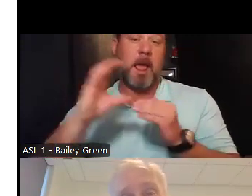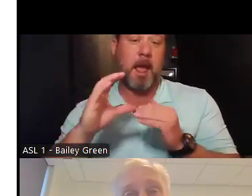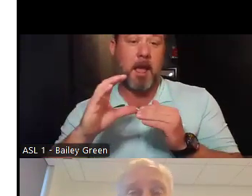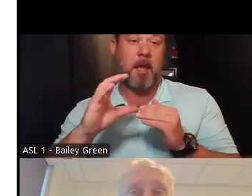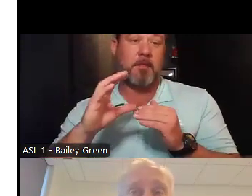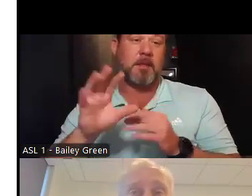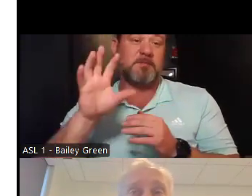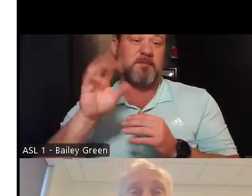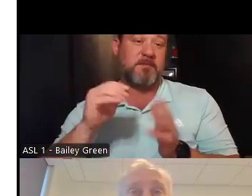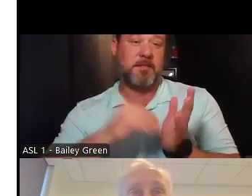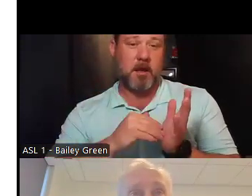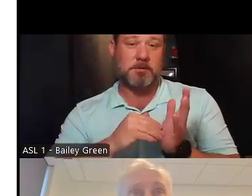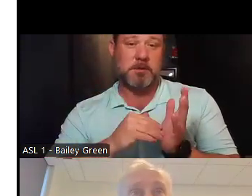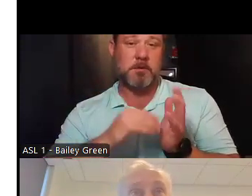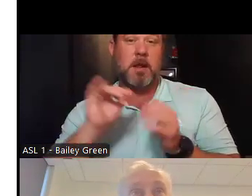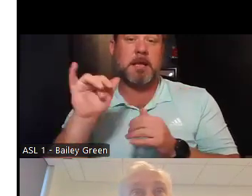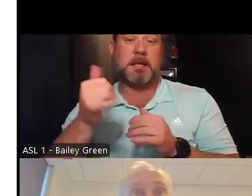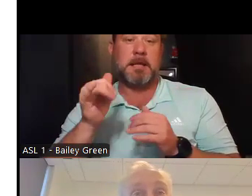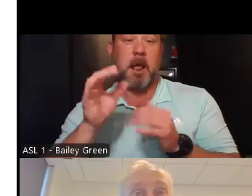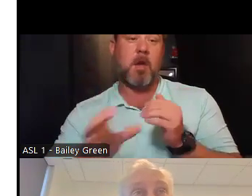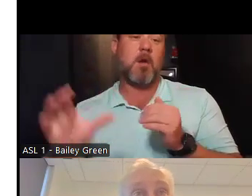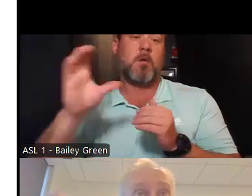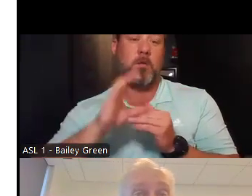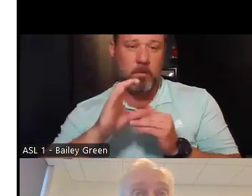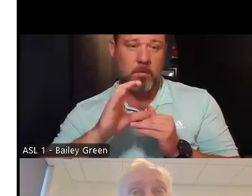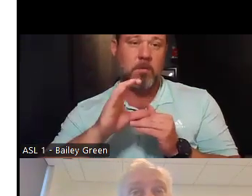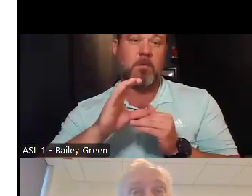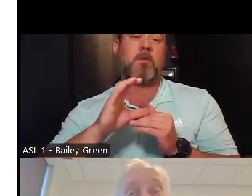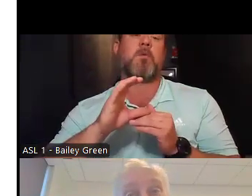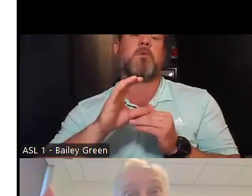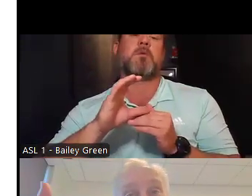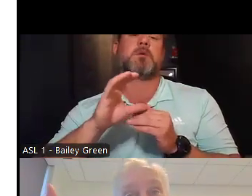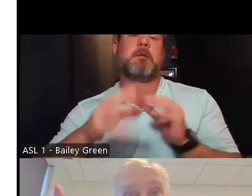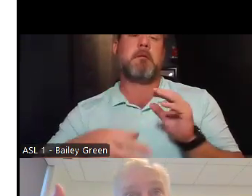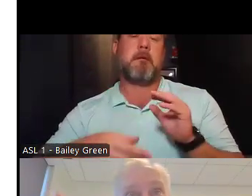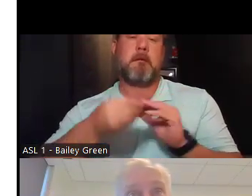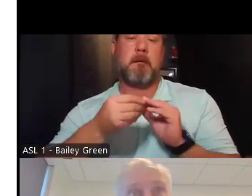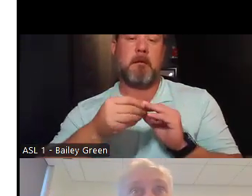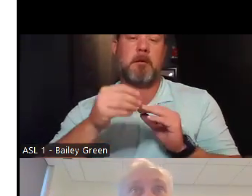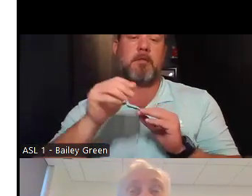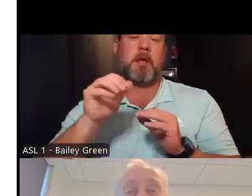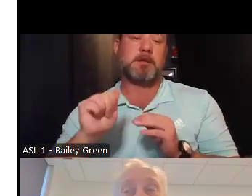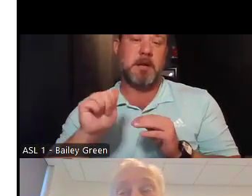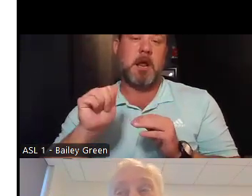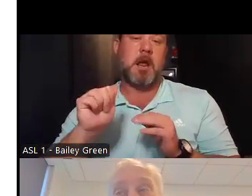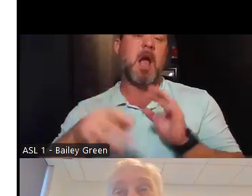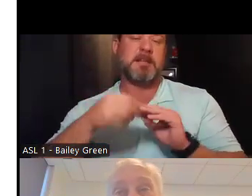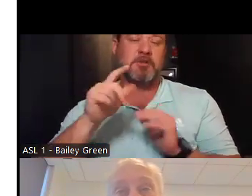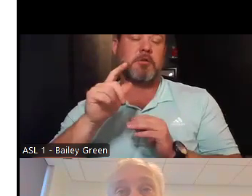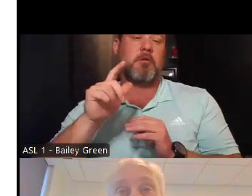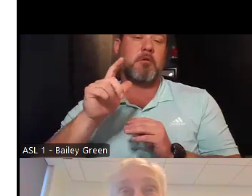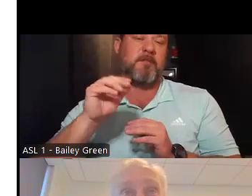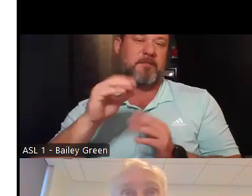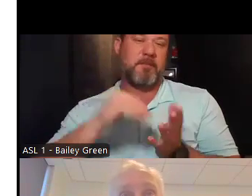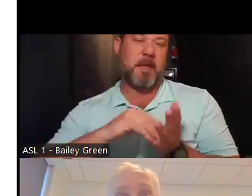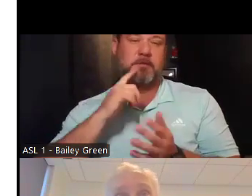at $50,000. The yellow bar then, the yellow segment of the bar is then an additional